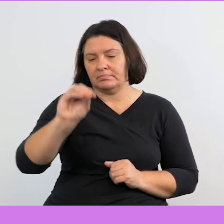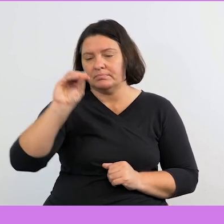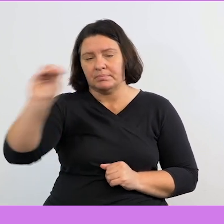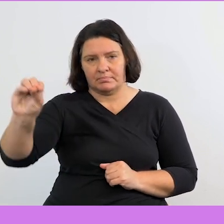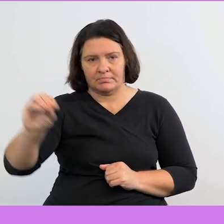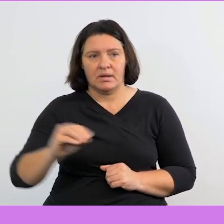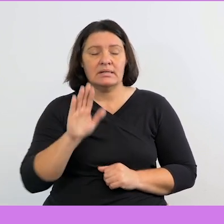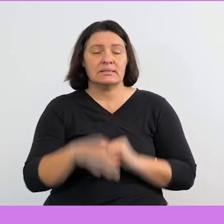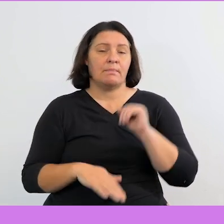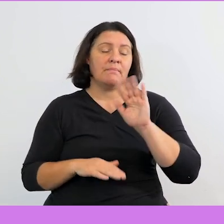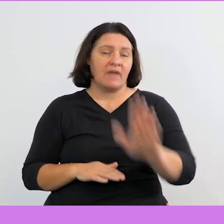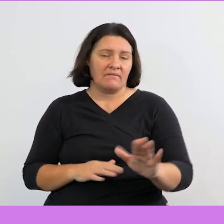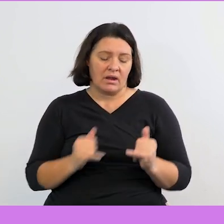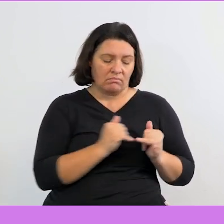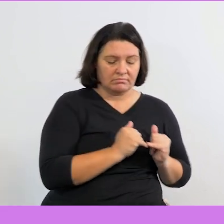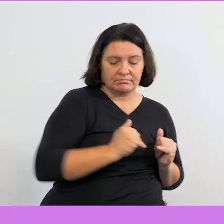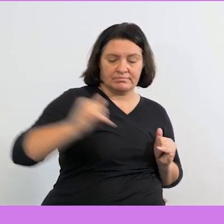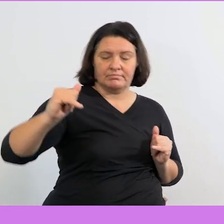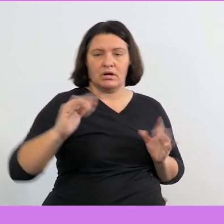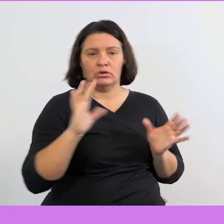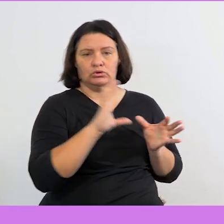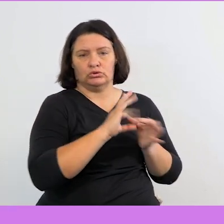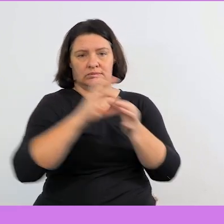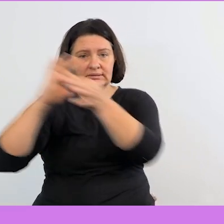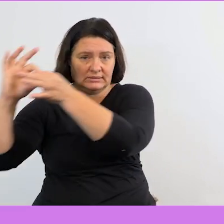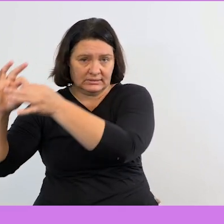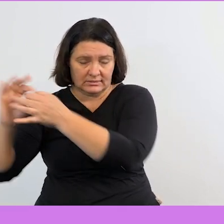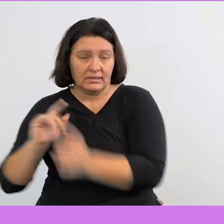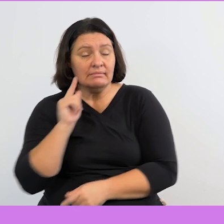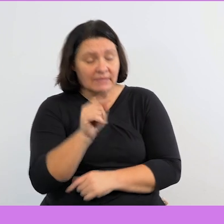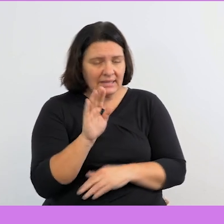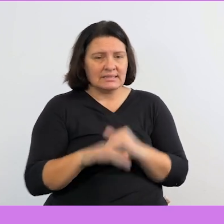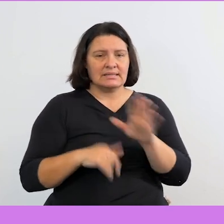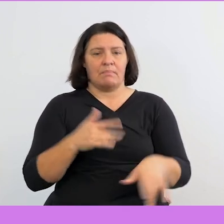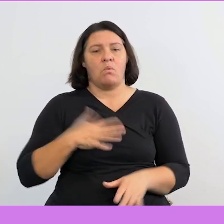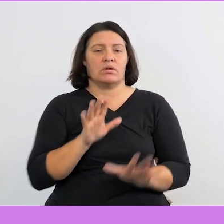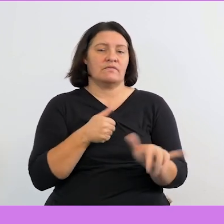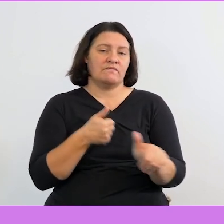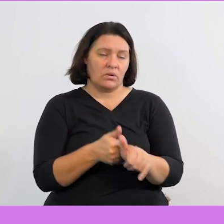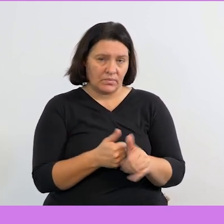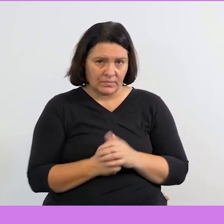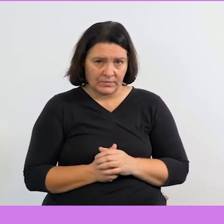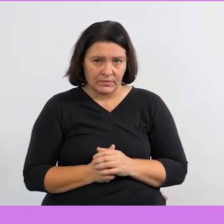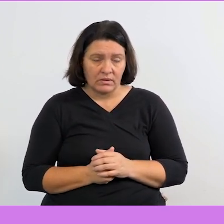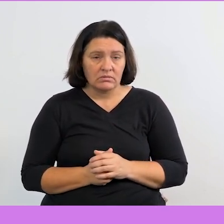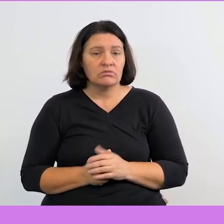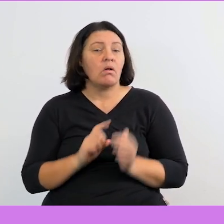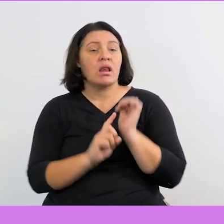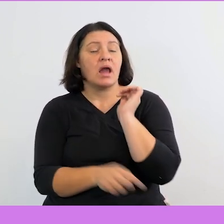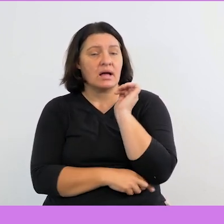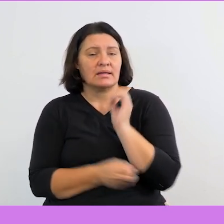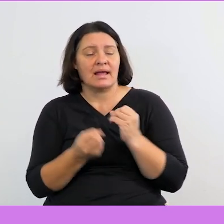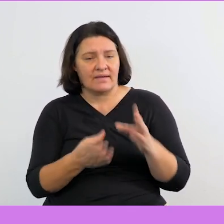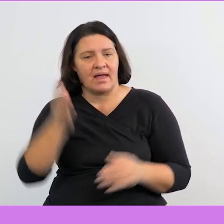graph. Step number five, you join the points, right? So that is the steps I want you to follow. And lastly, give